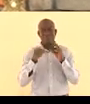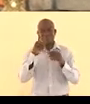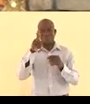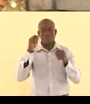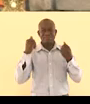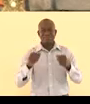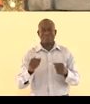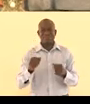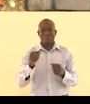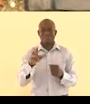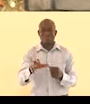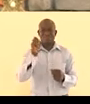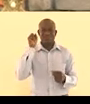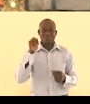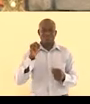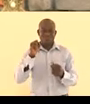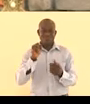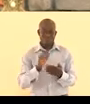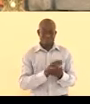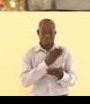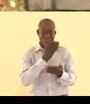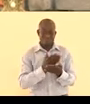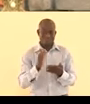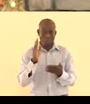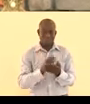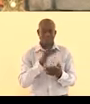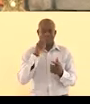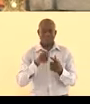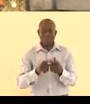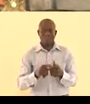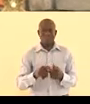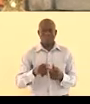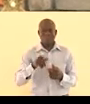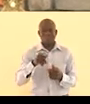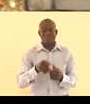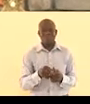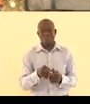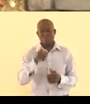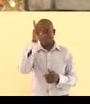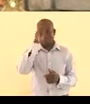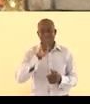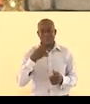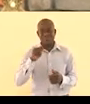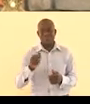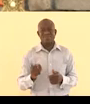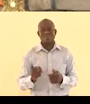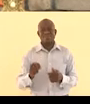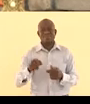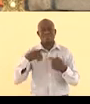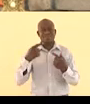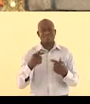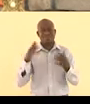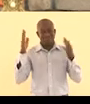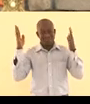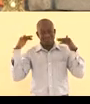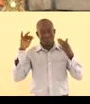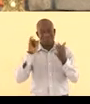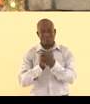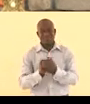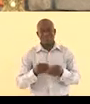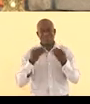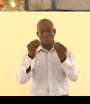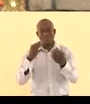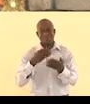can take a song that we sing to glorify God and put somebody's name because you expect that person to give you money.